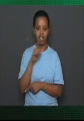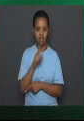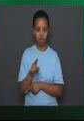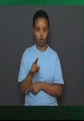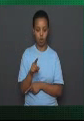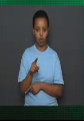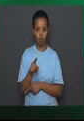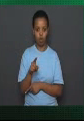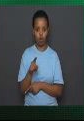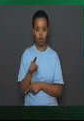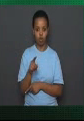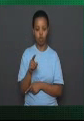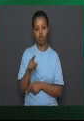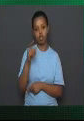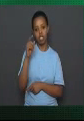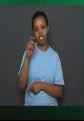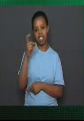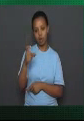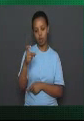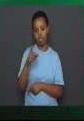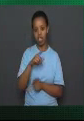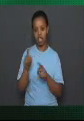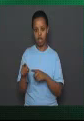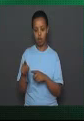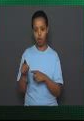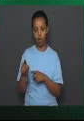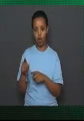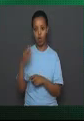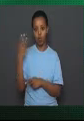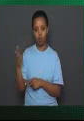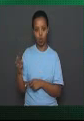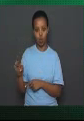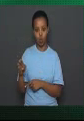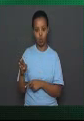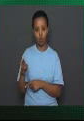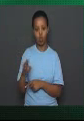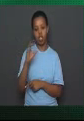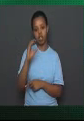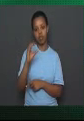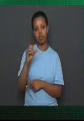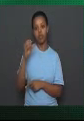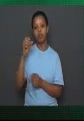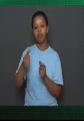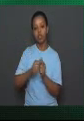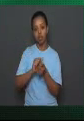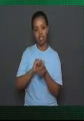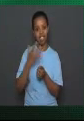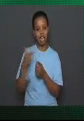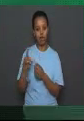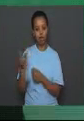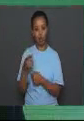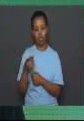is yellow, carotene is orange, and pheophytin is gray.